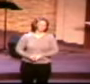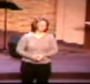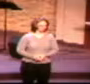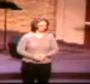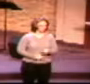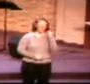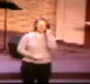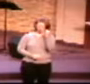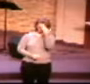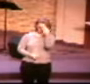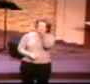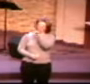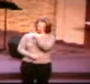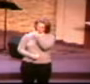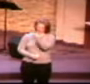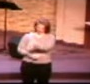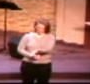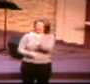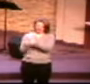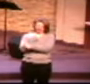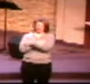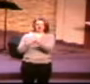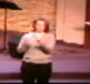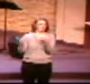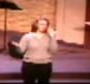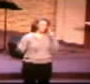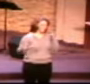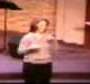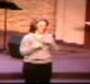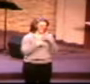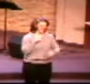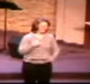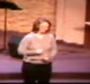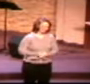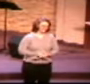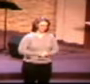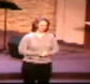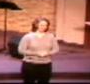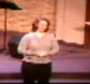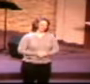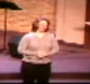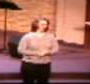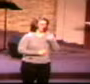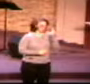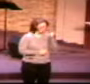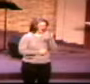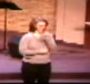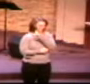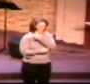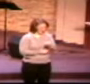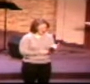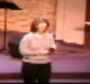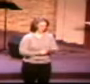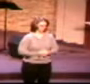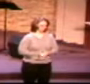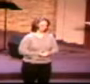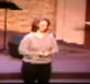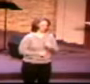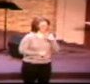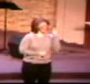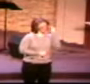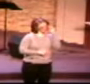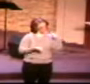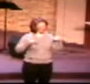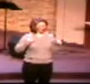And if you figure out that one thing, everything, well, you know how it ends. One thing. And I wonder, is it